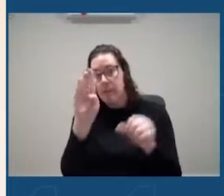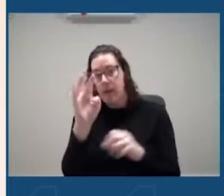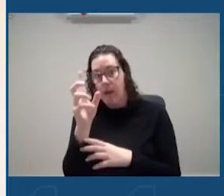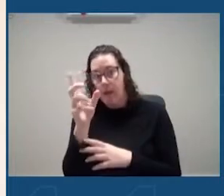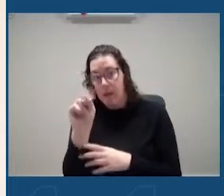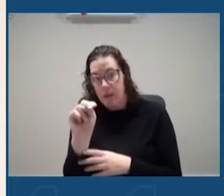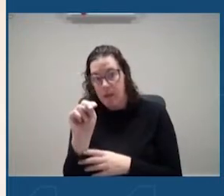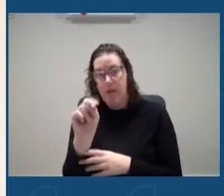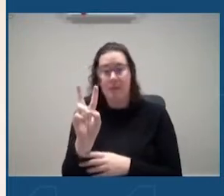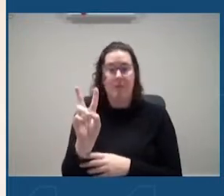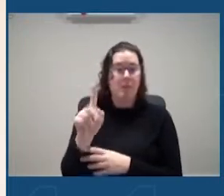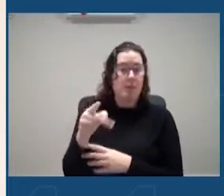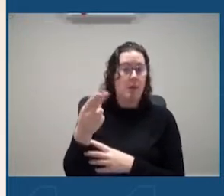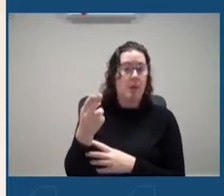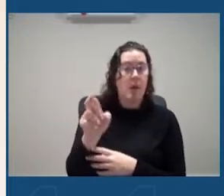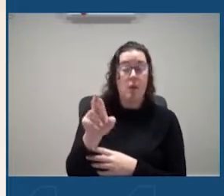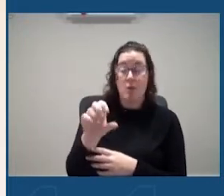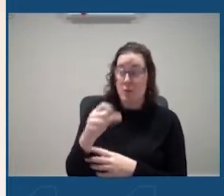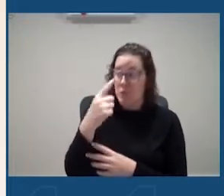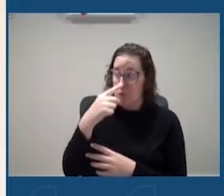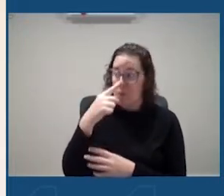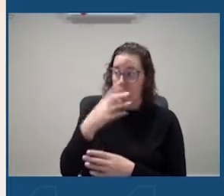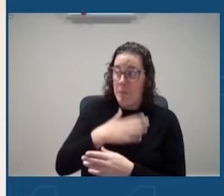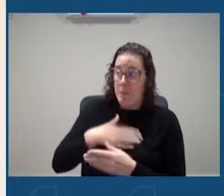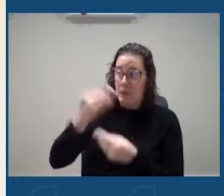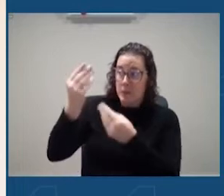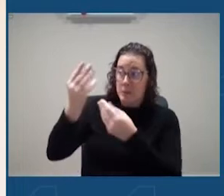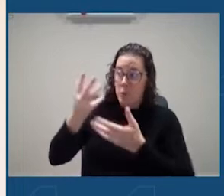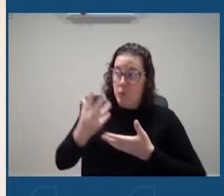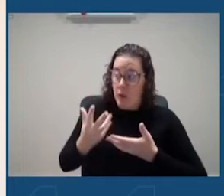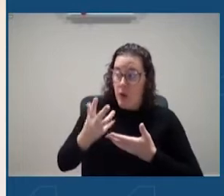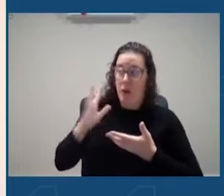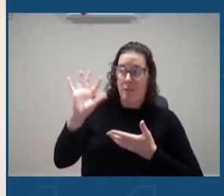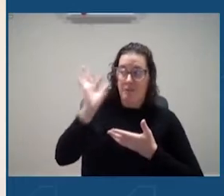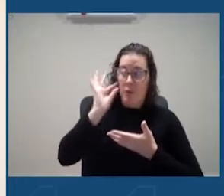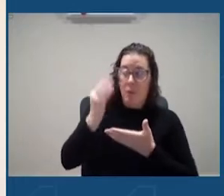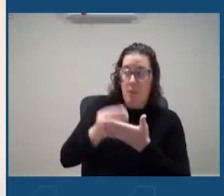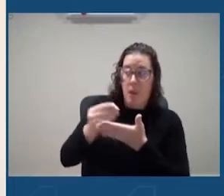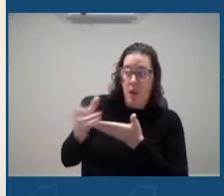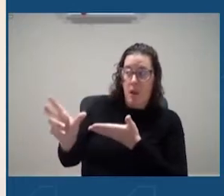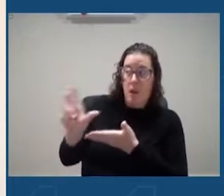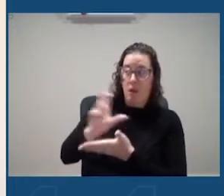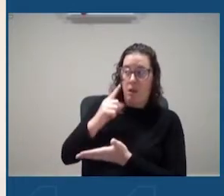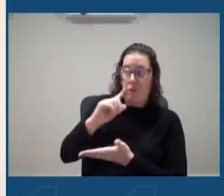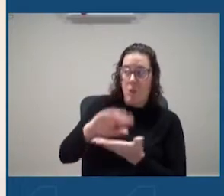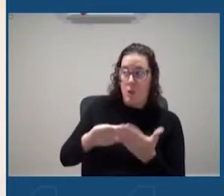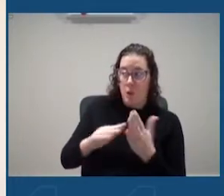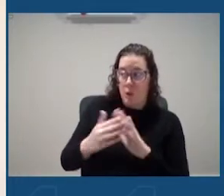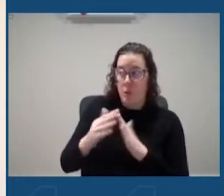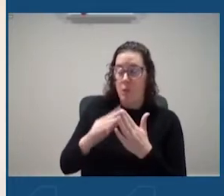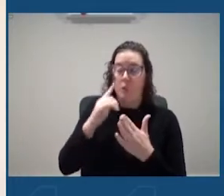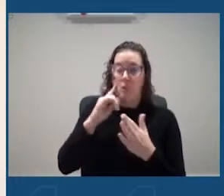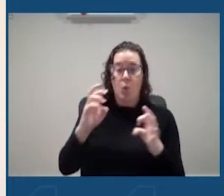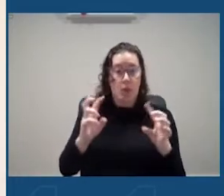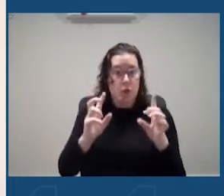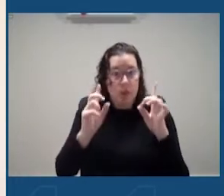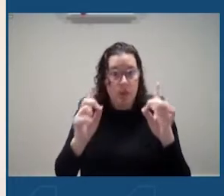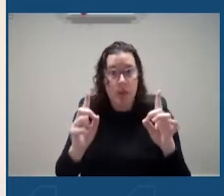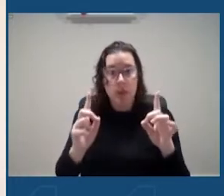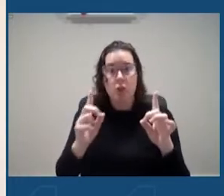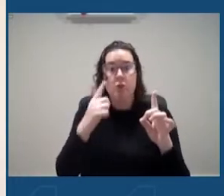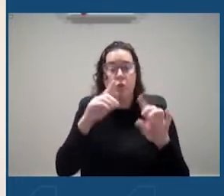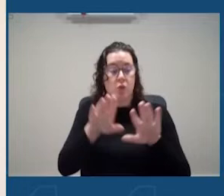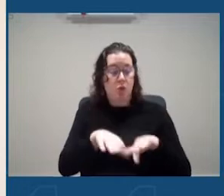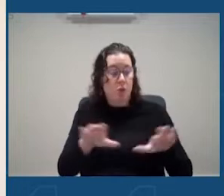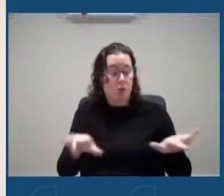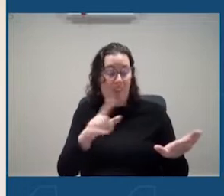to direct federal resources into our community for the education of children that